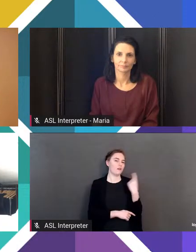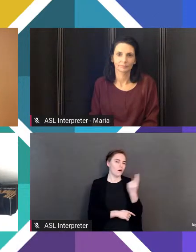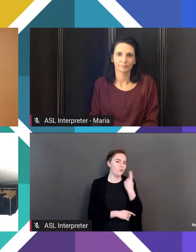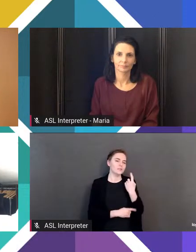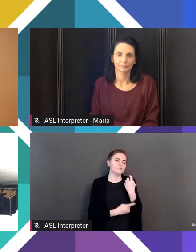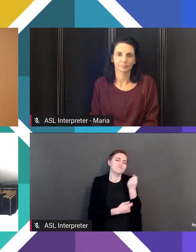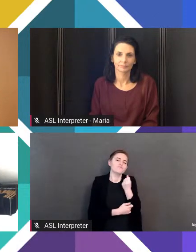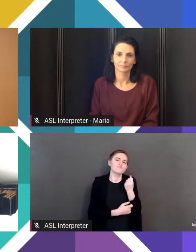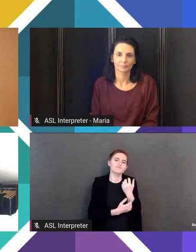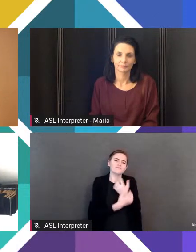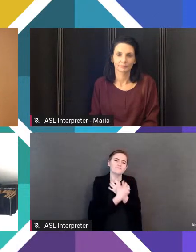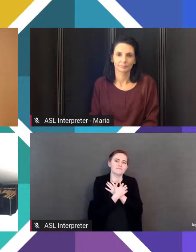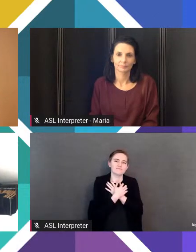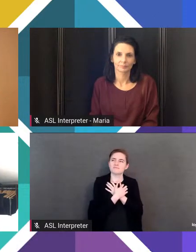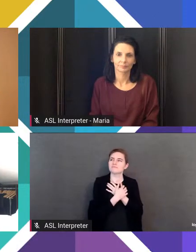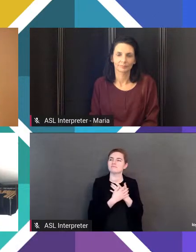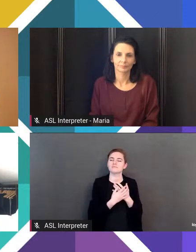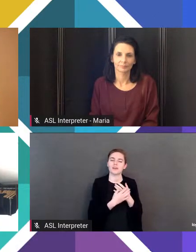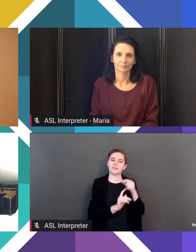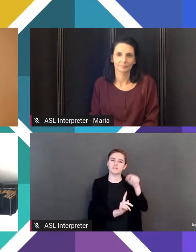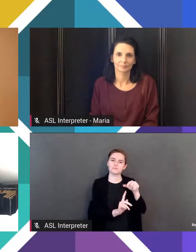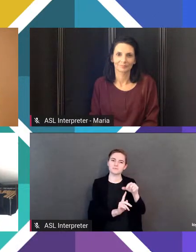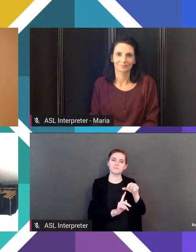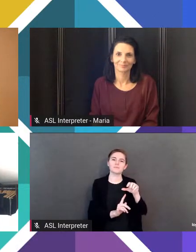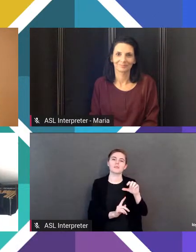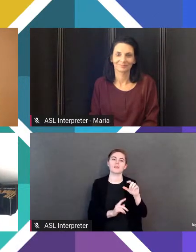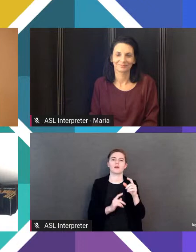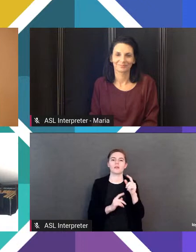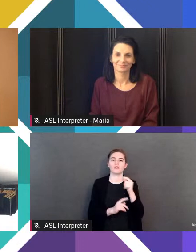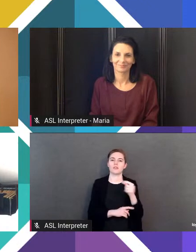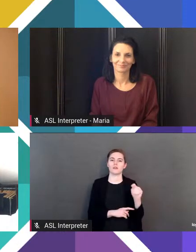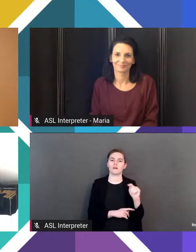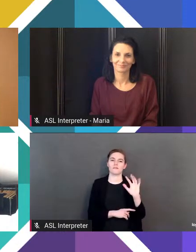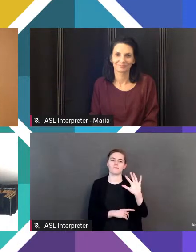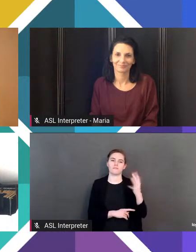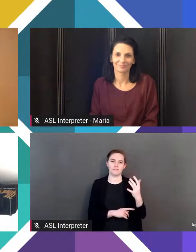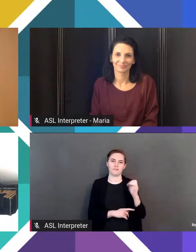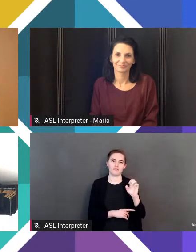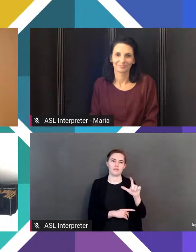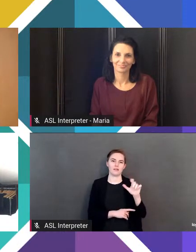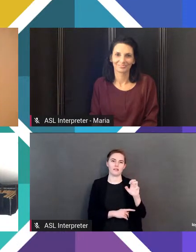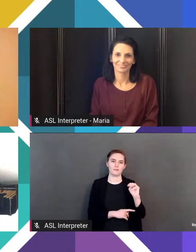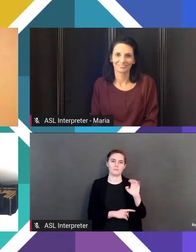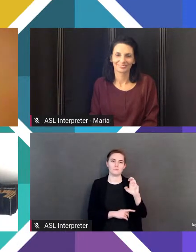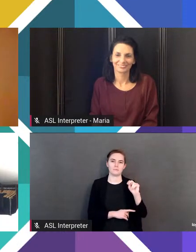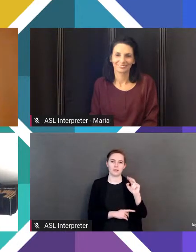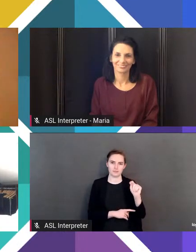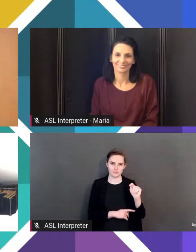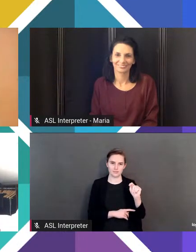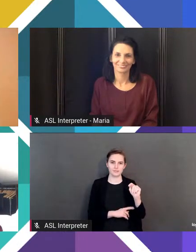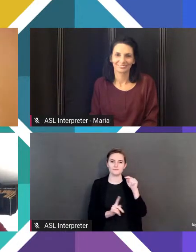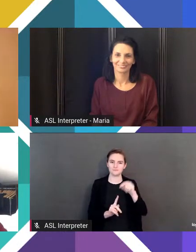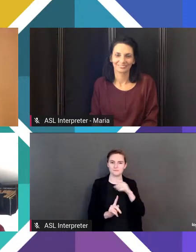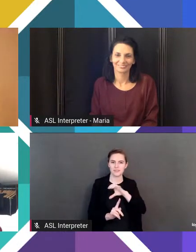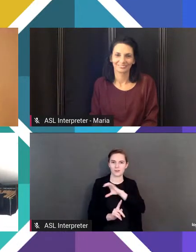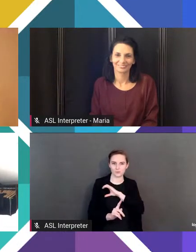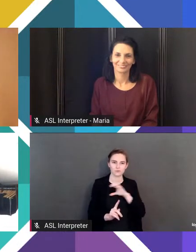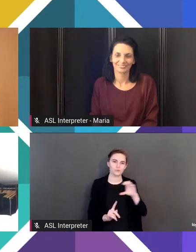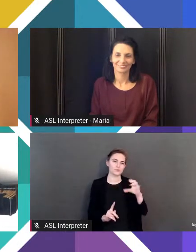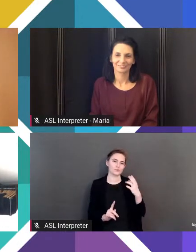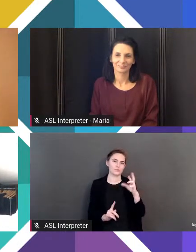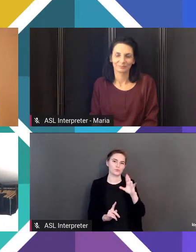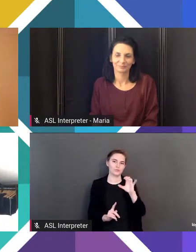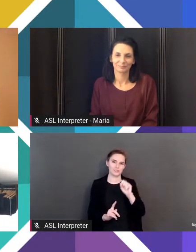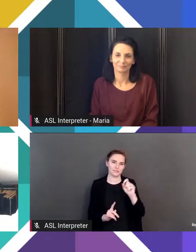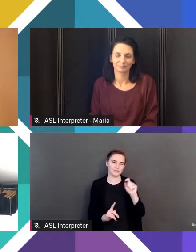on to is Chris Tucker's character in The Fifth Element, which might be an obscure reference,